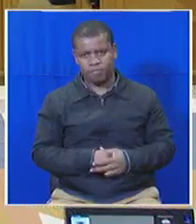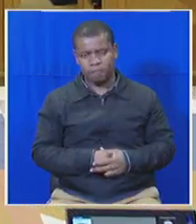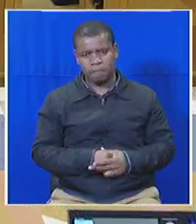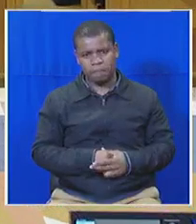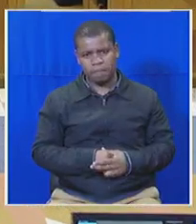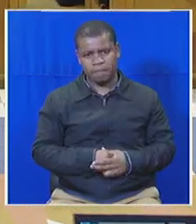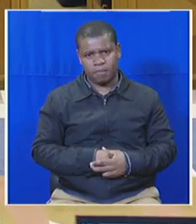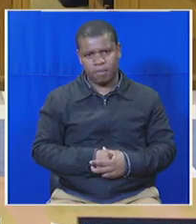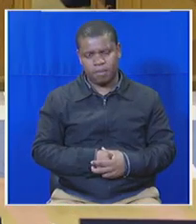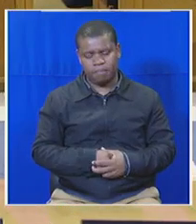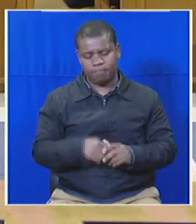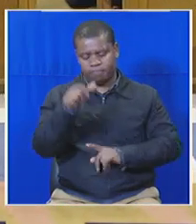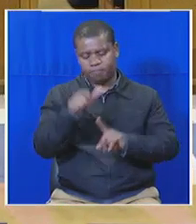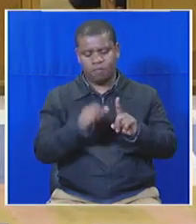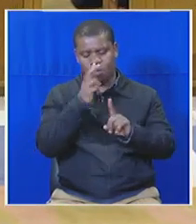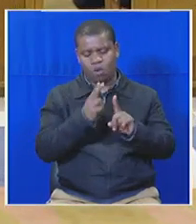The Honorable Madlopa.